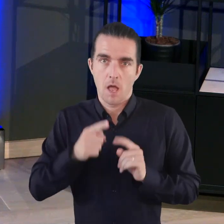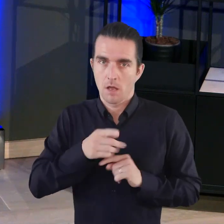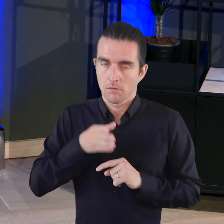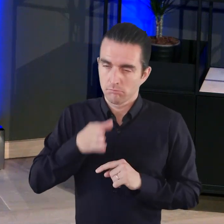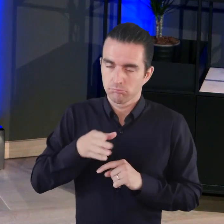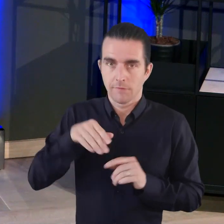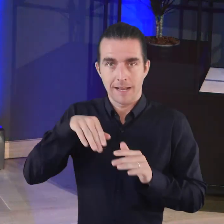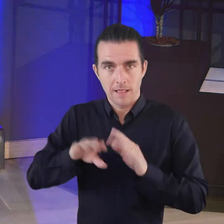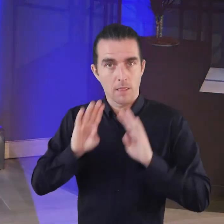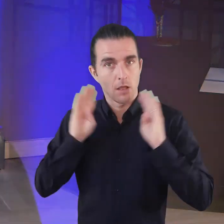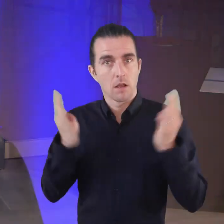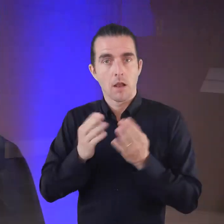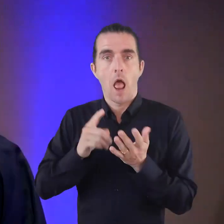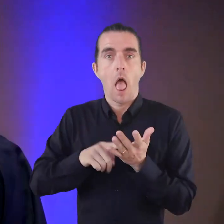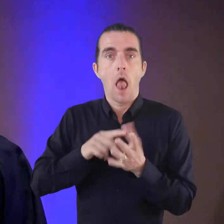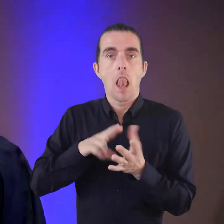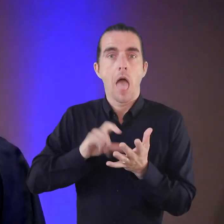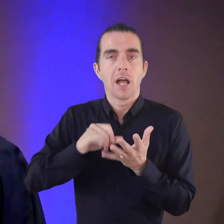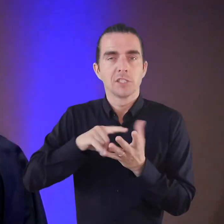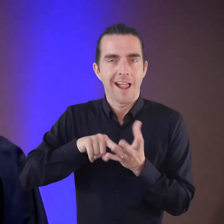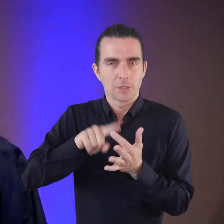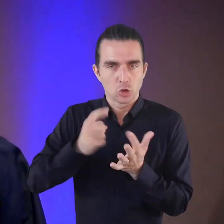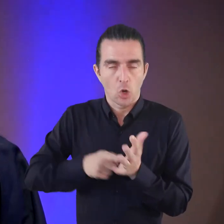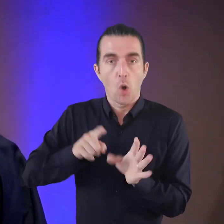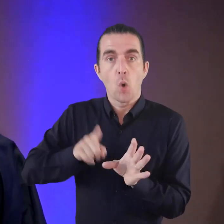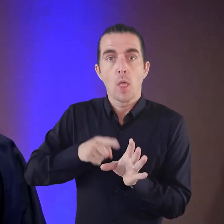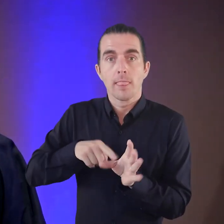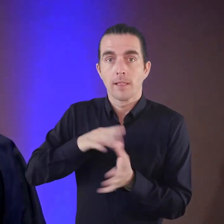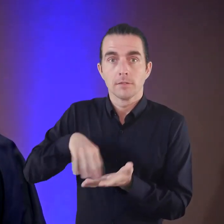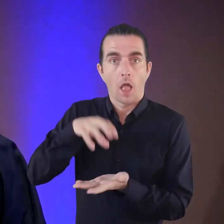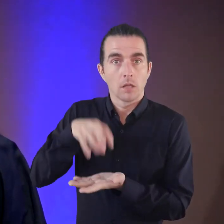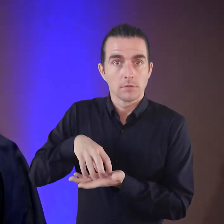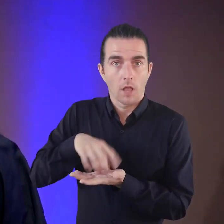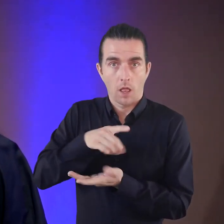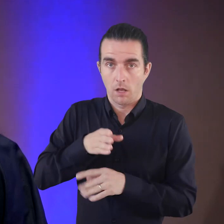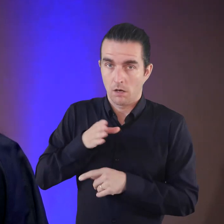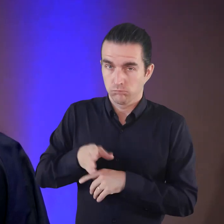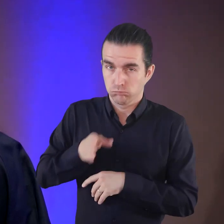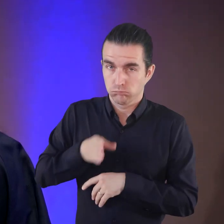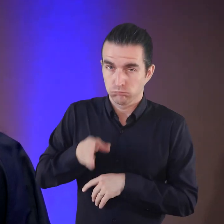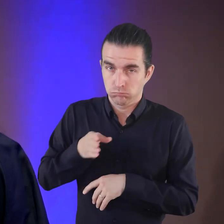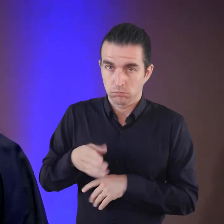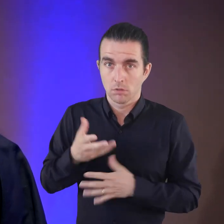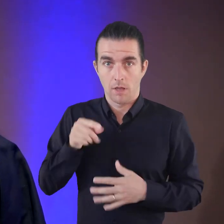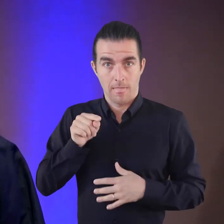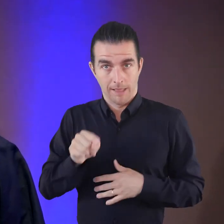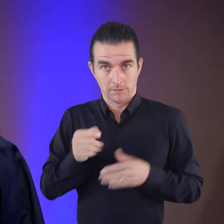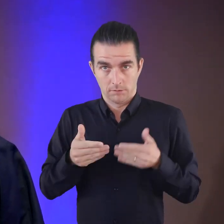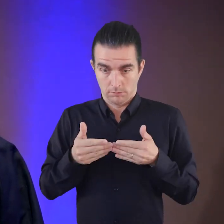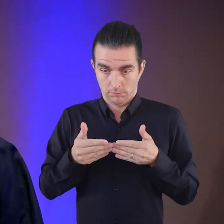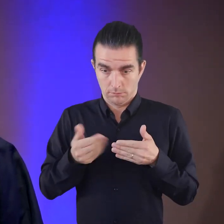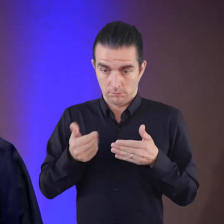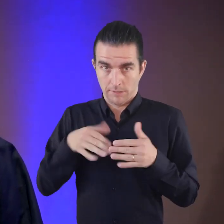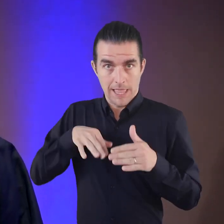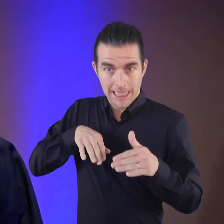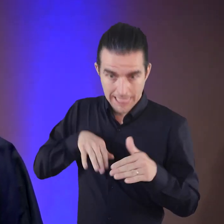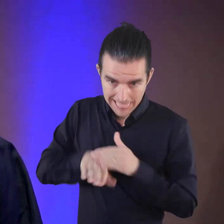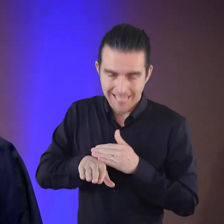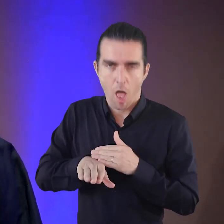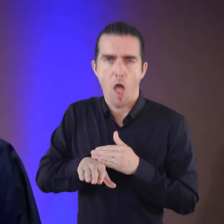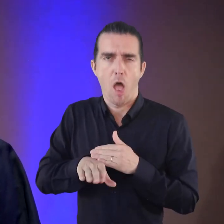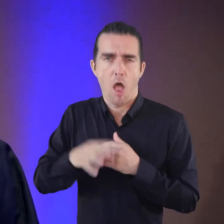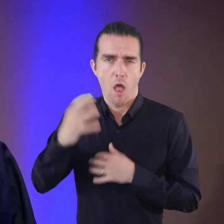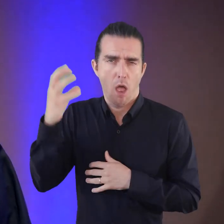Like many others before and after, he saw that there was one door into the centre, but many paths out.